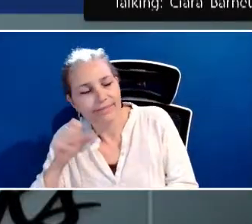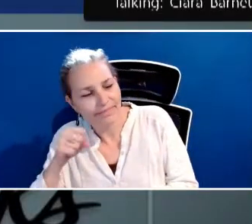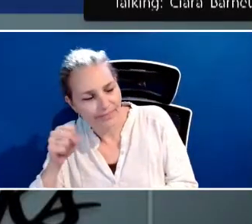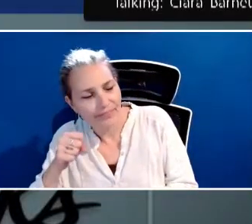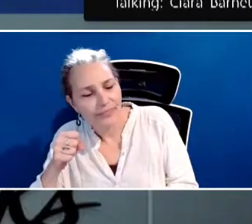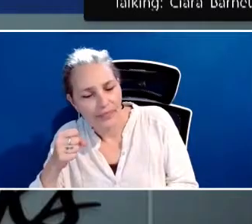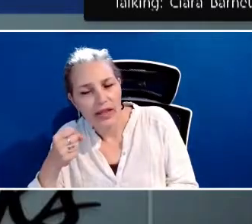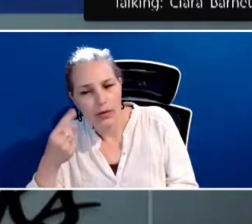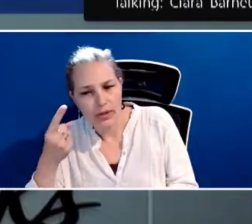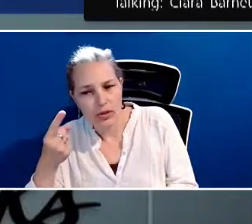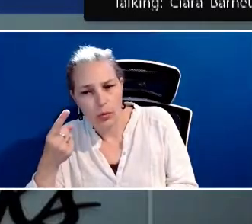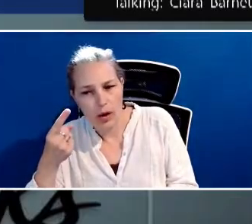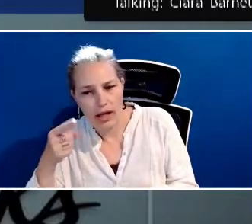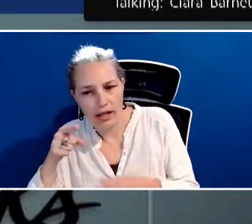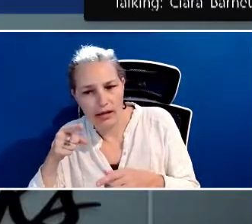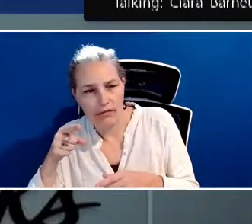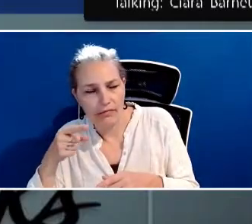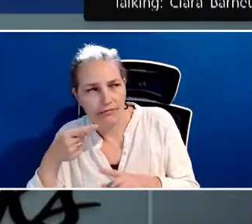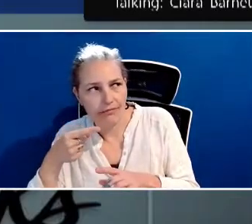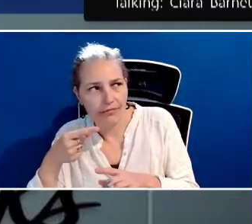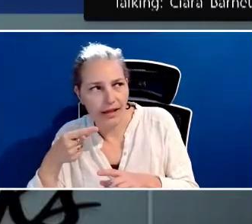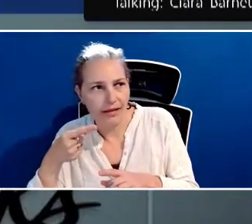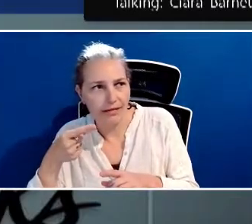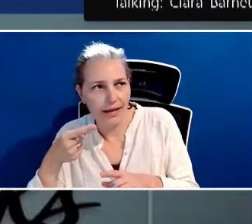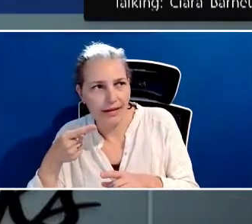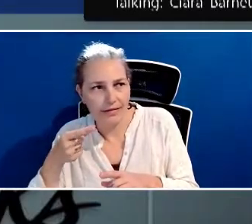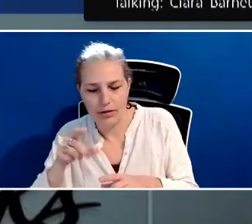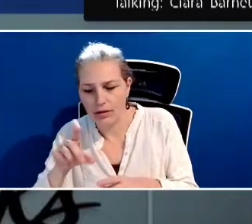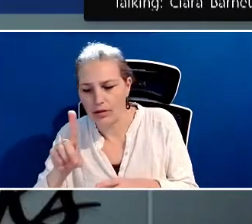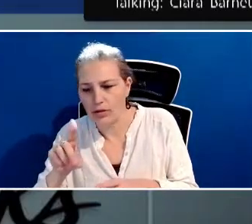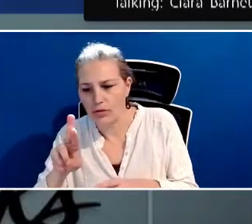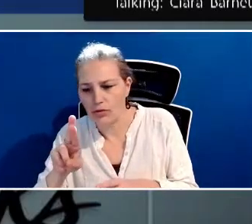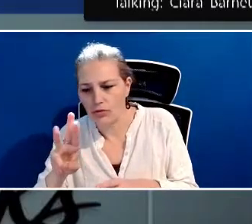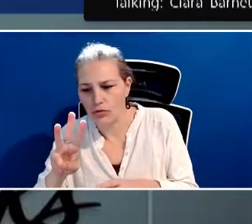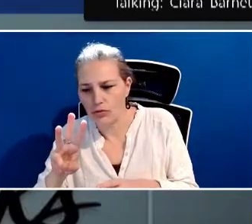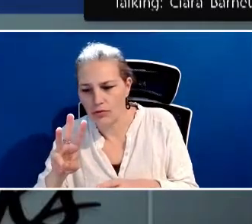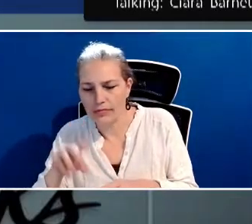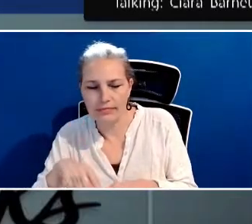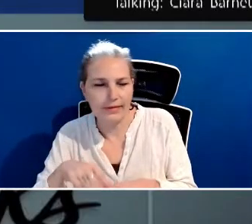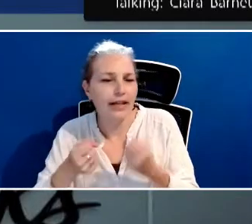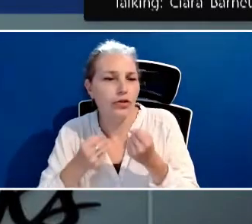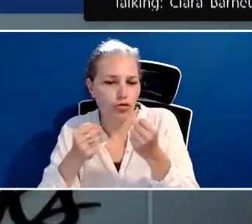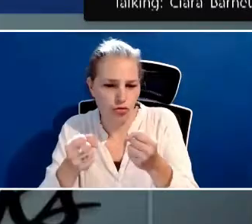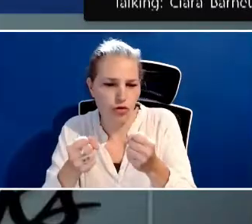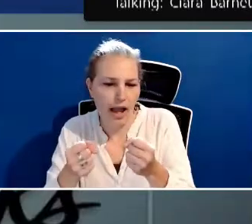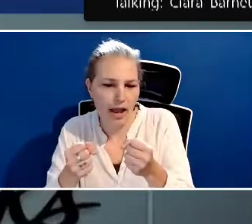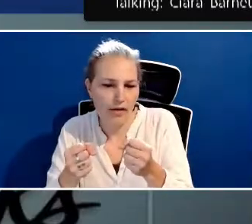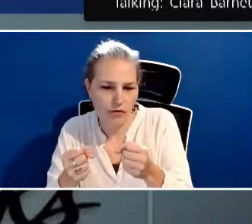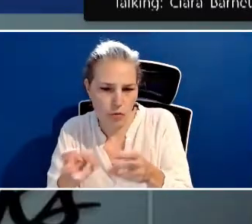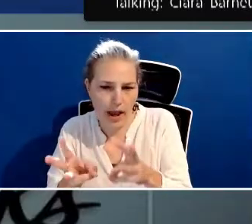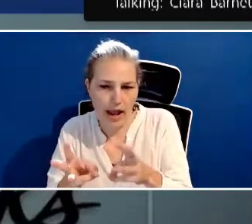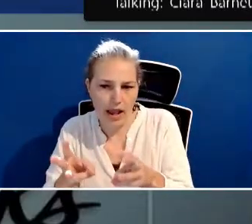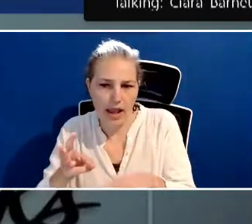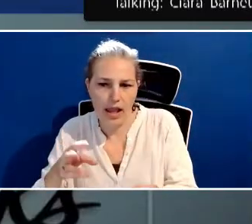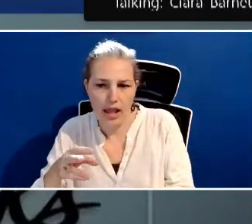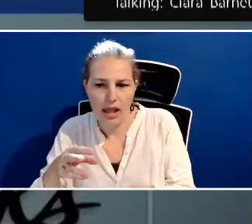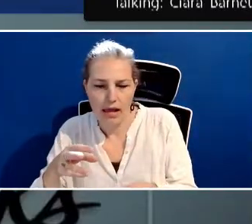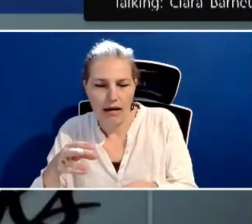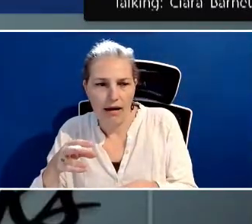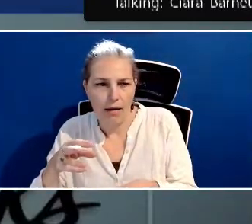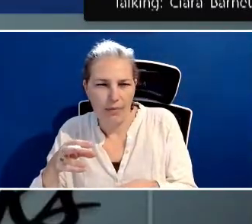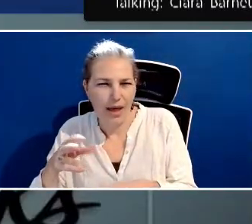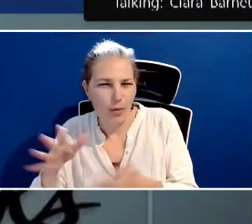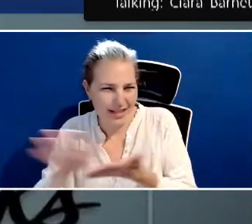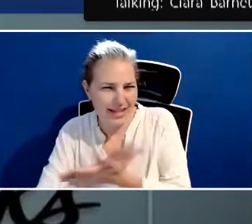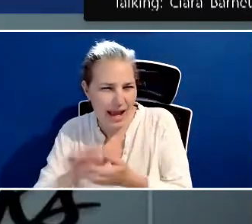if anything was damaged during the fire debris removal, if there's any recourse for a property owner, but otherwise I would